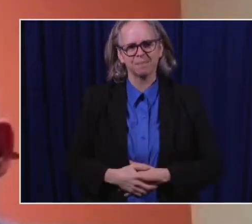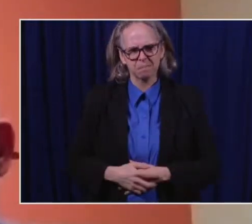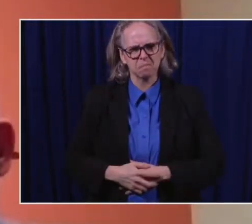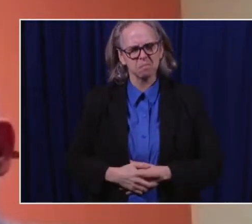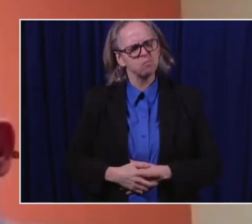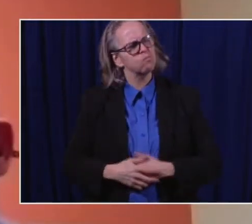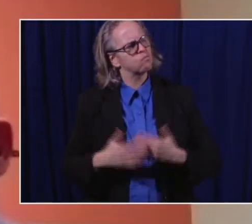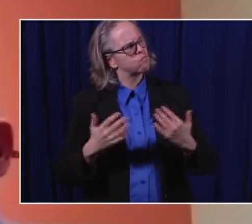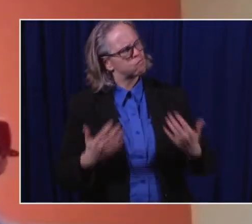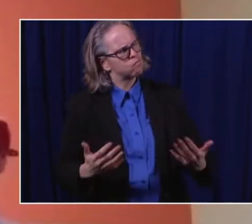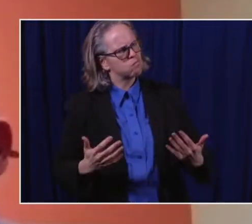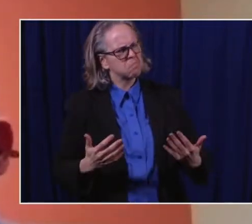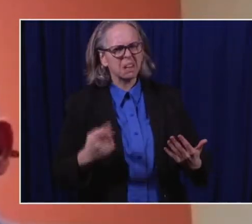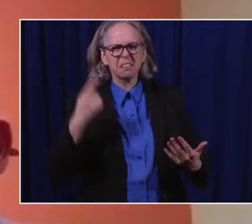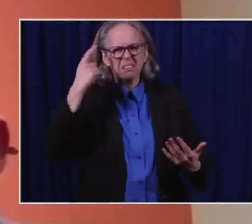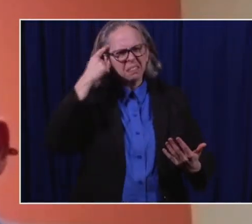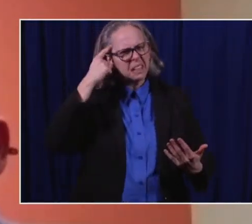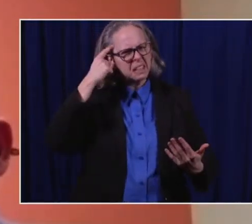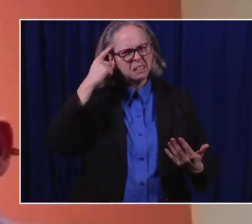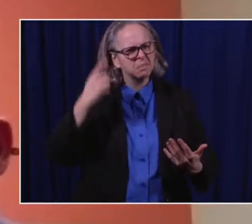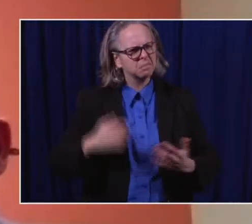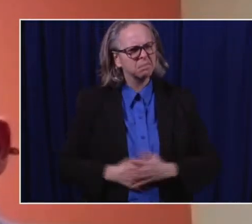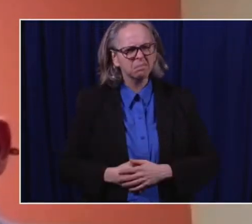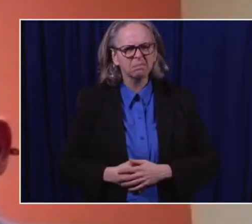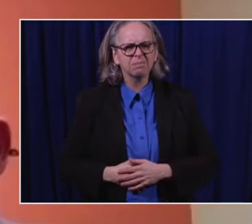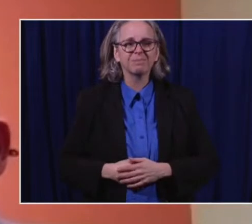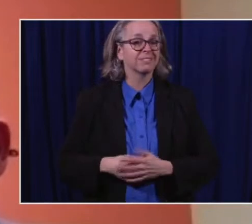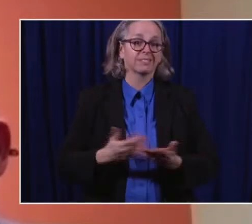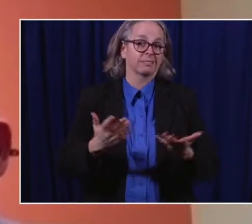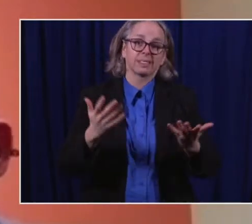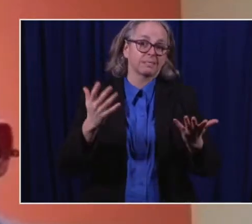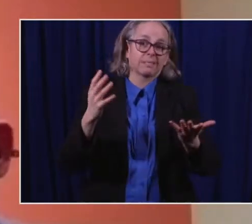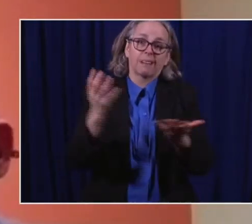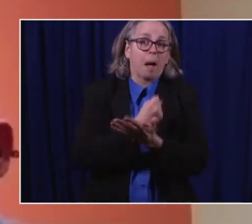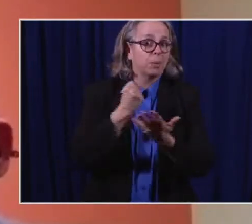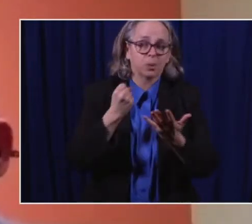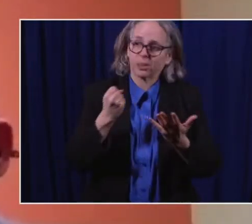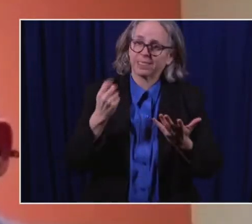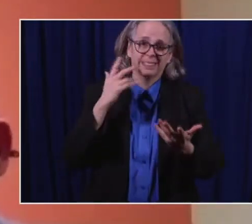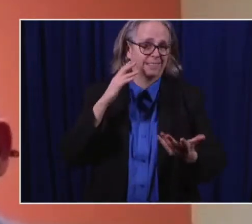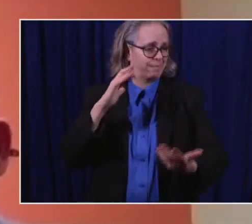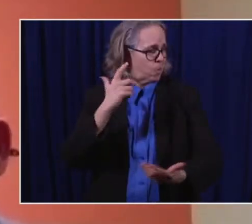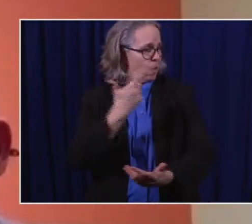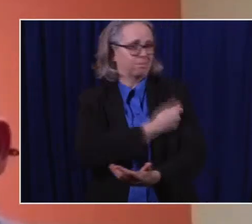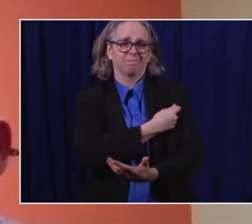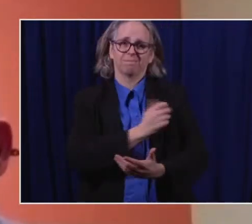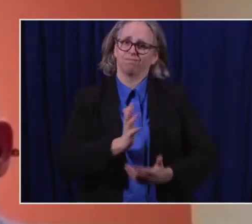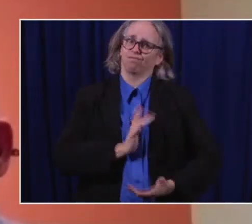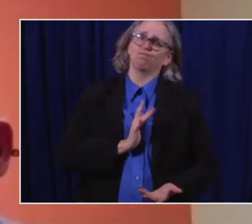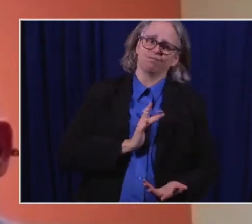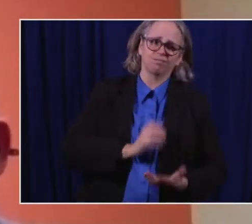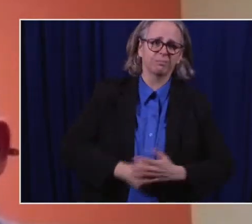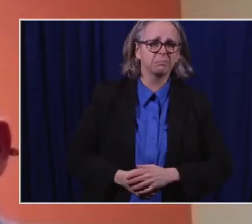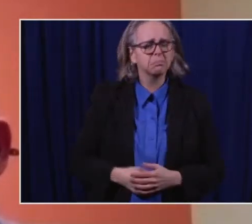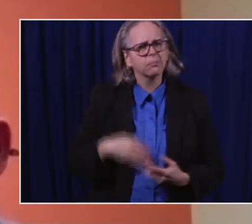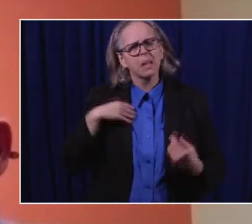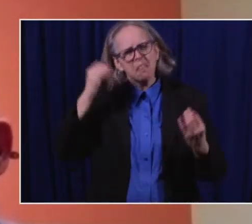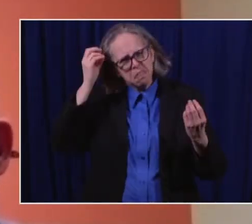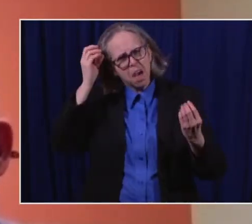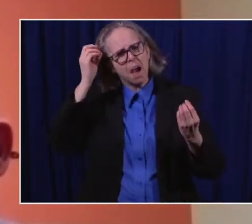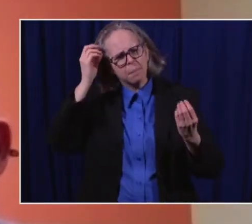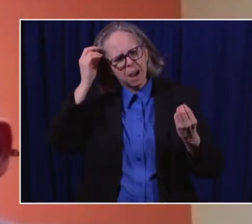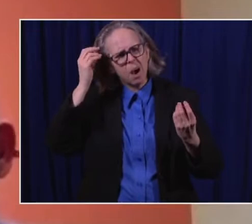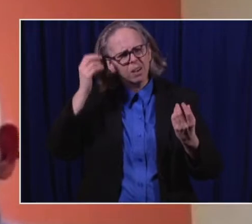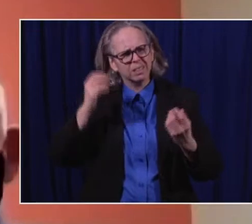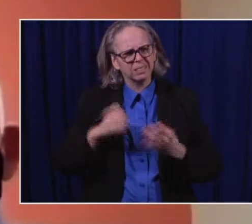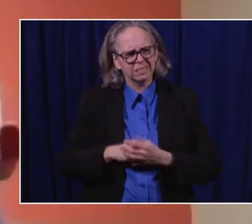I think this is a great opportunity. I thought about the opportunity to get vaccination, and I started